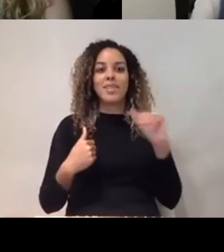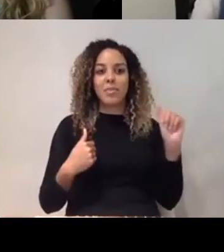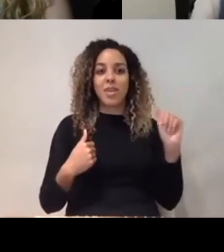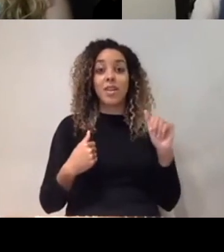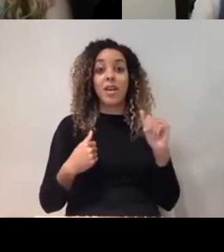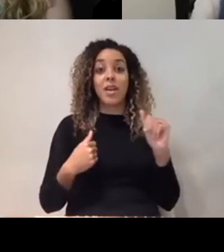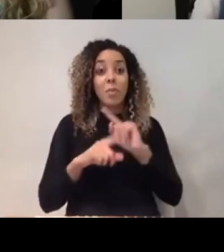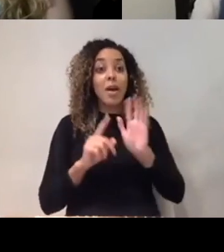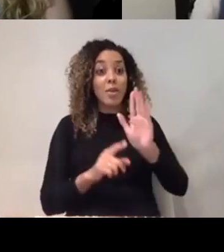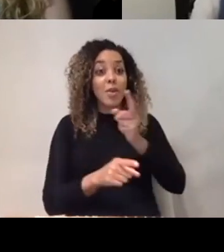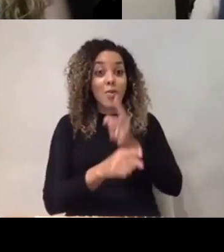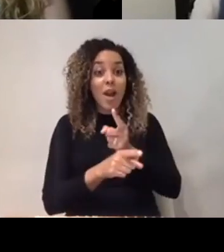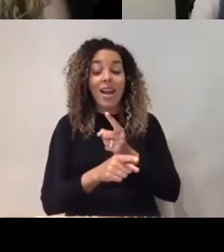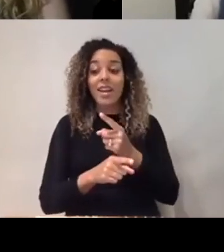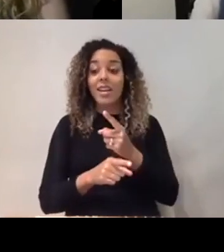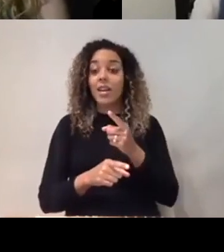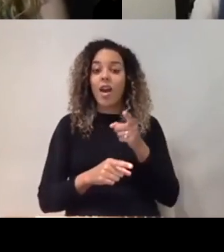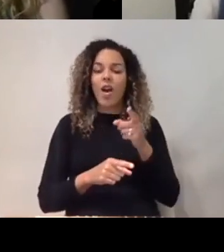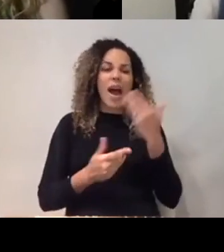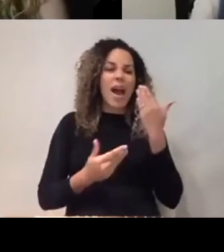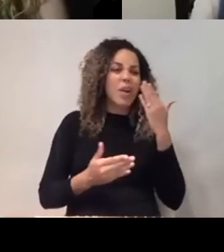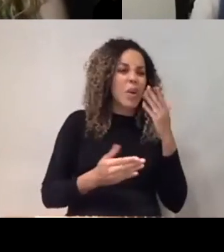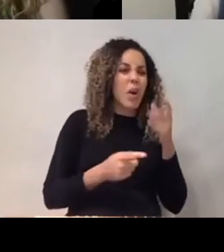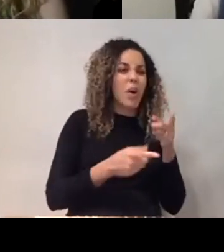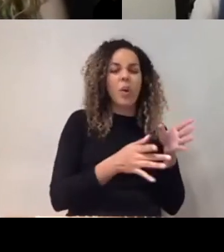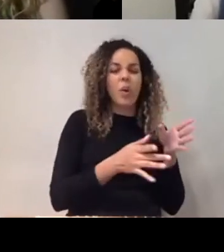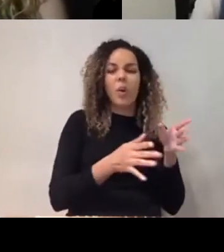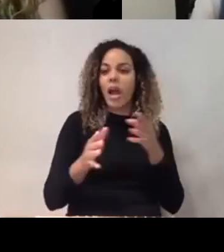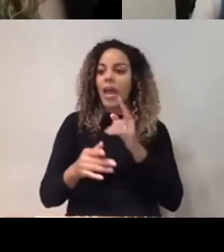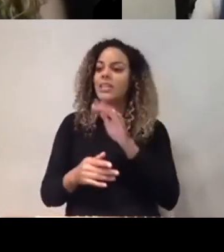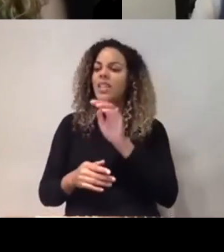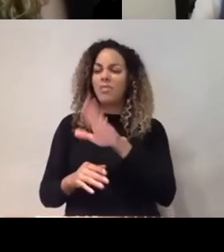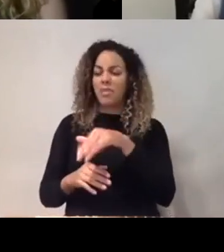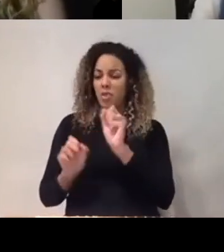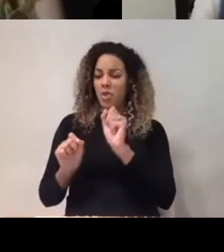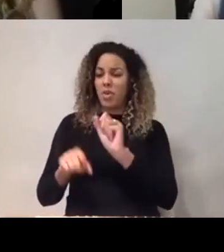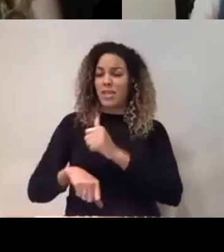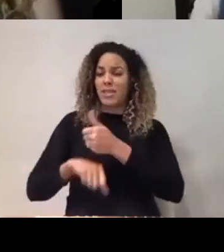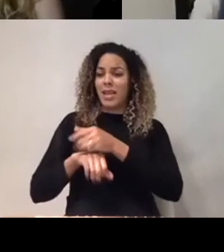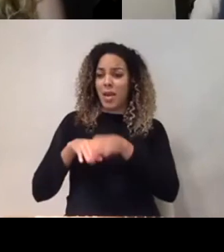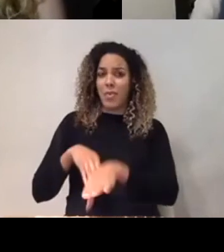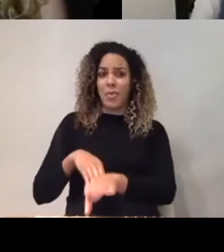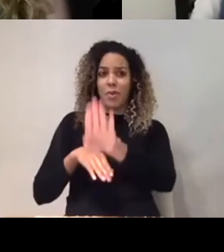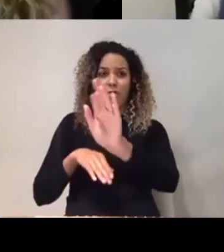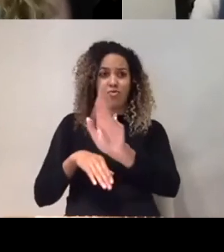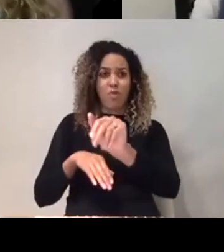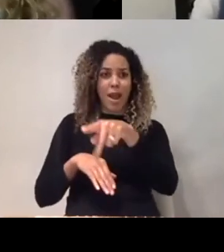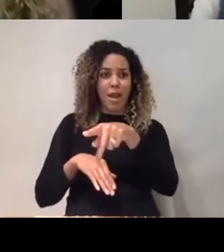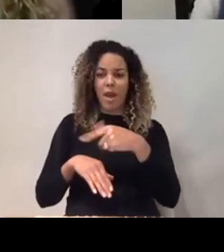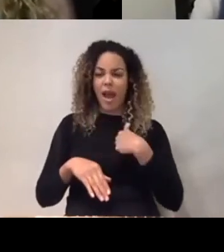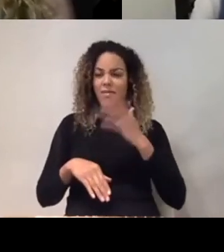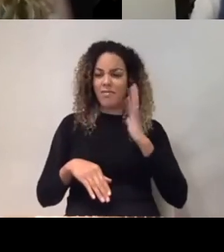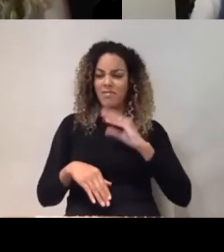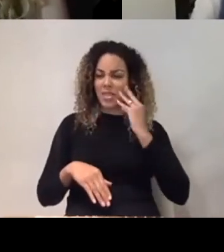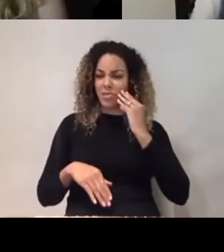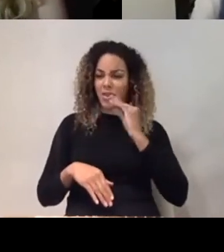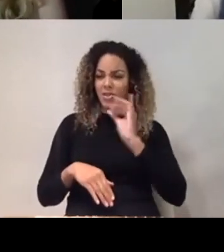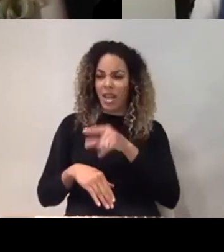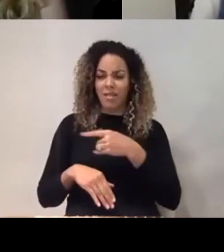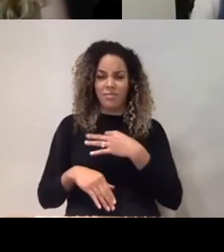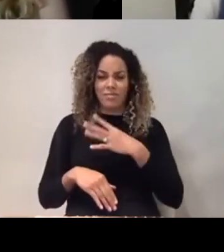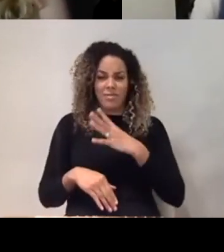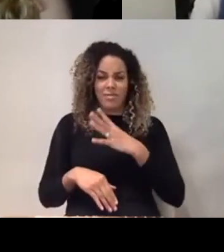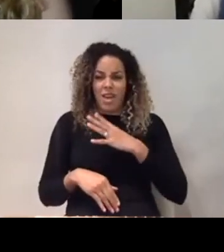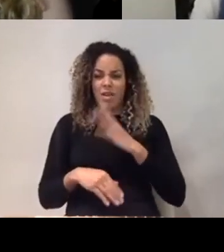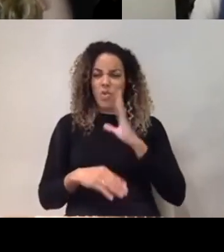know, and then someone like Steve will be like, no, you can get a ramp in here, like I've done it, you know, and you're like, well, I didn't do it, like, you know, it's just like, he's like, no, I've been in the bind like this, we'll